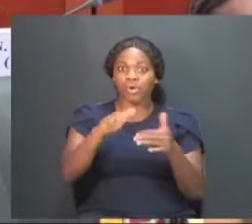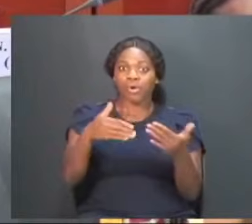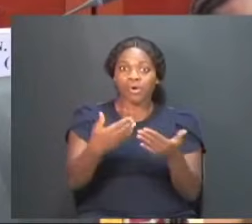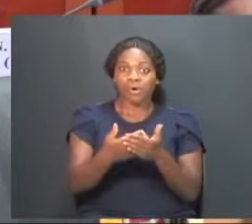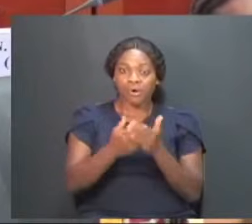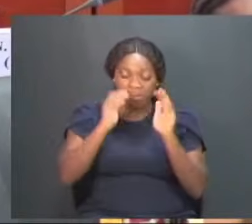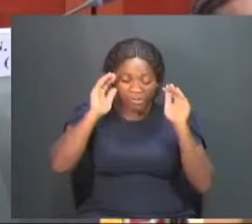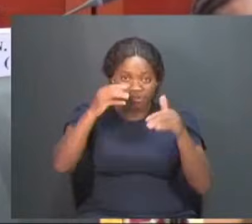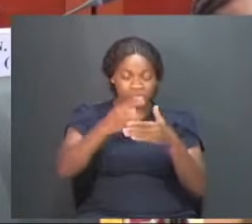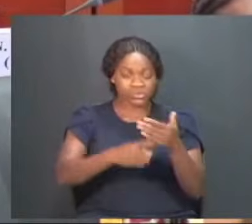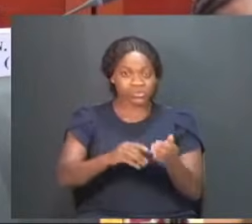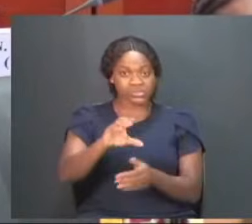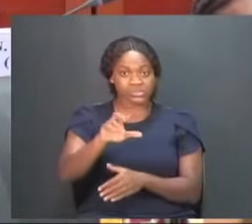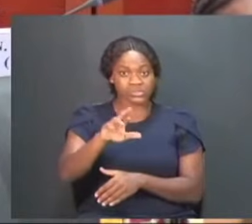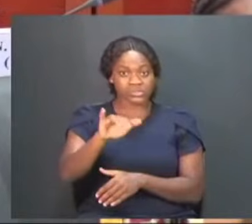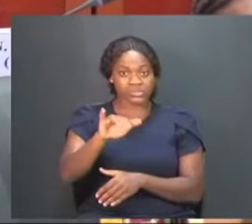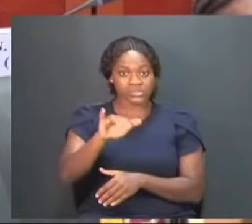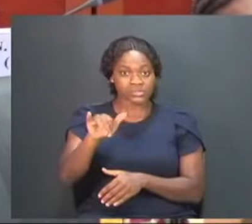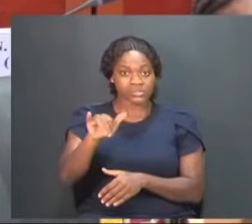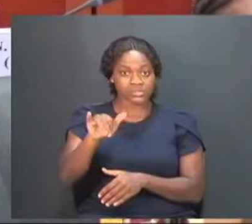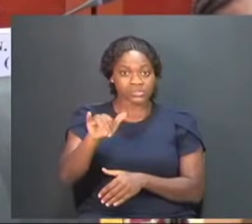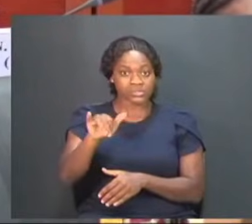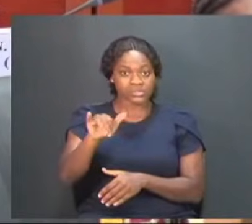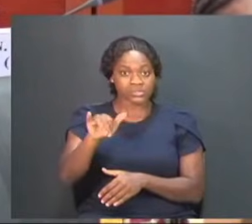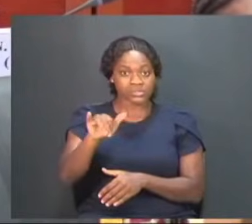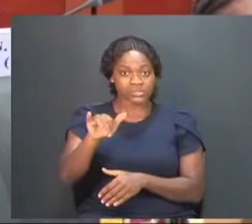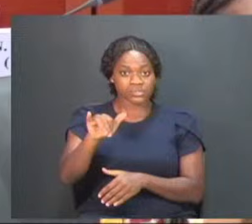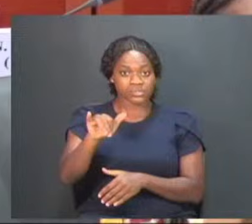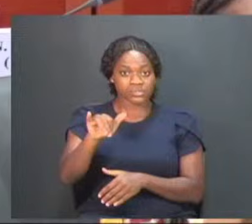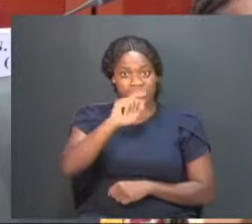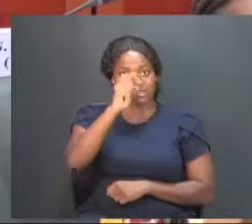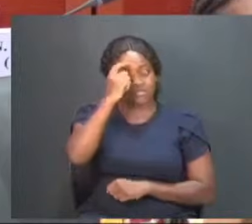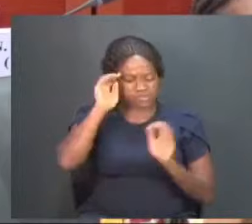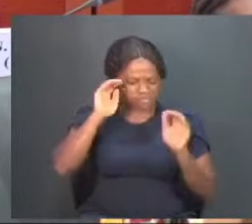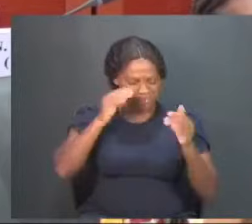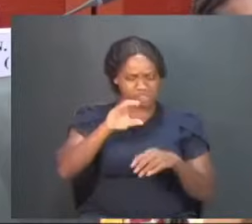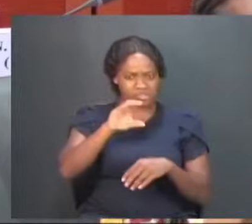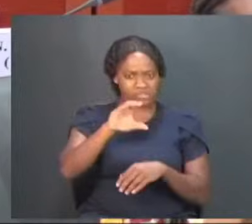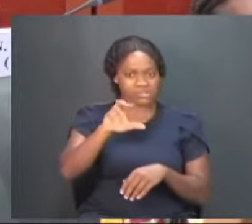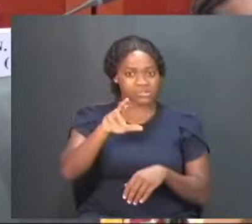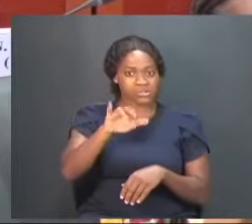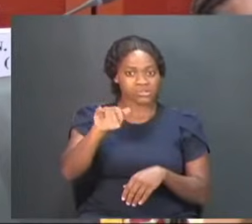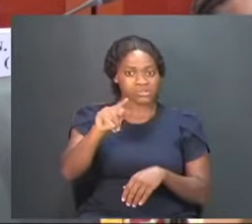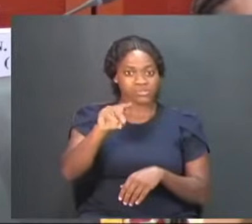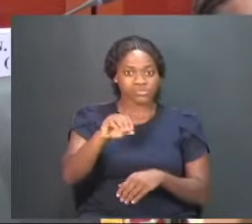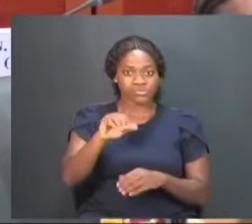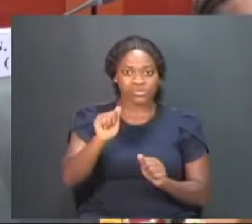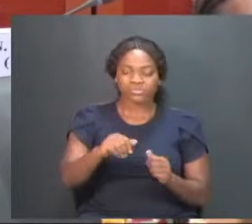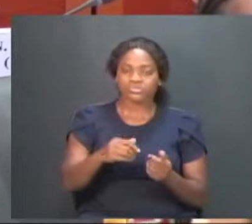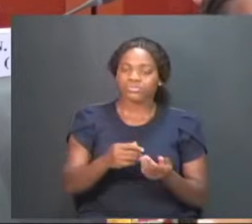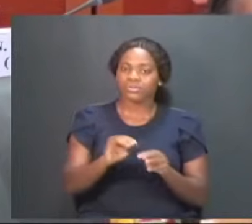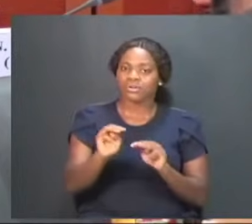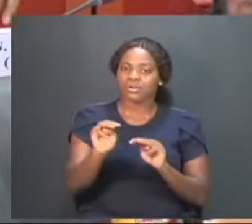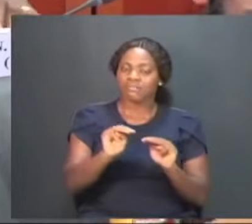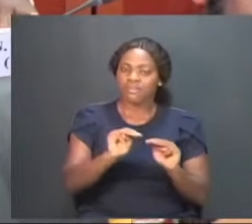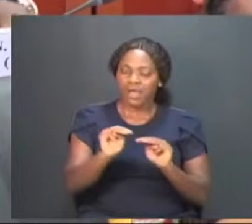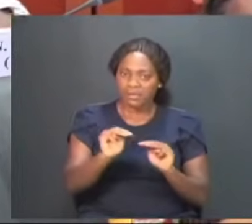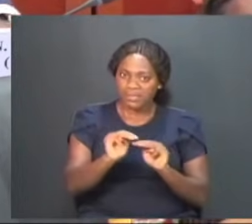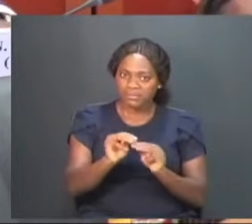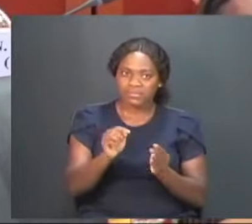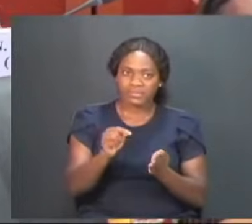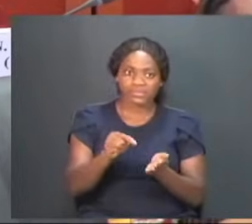crypto. Even the US government is moving to crypto to be able to manage some of it, the true stable coins and the